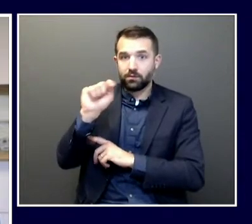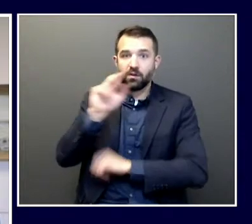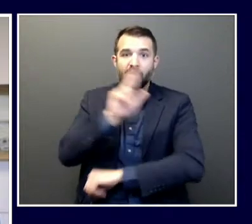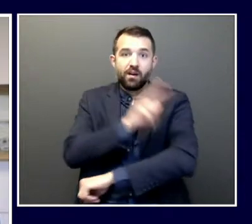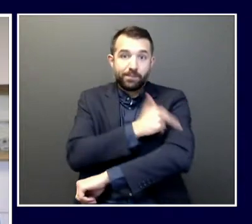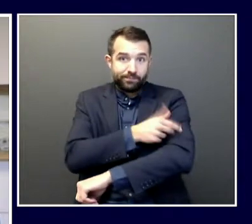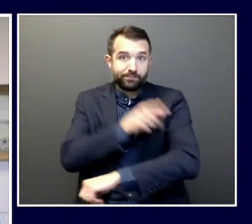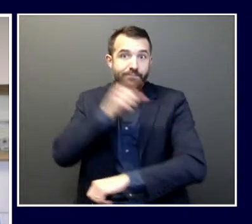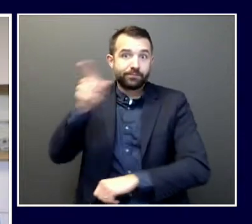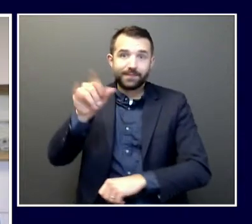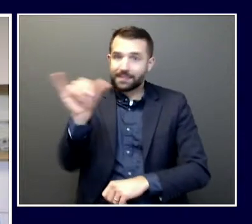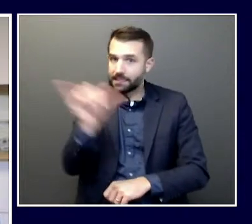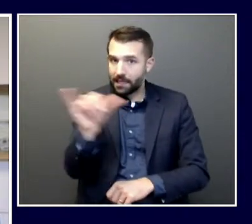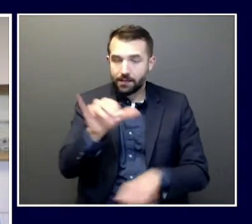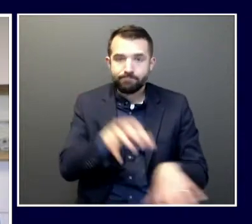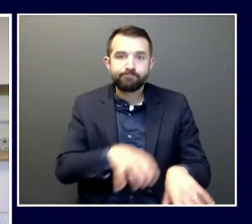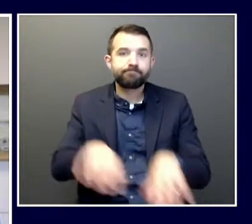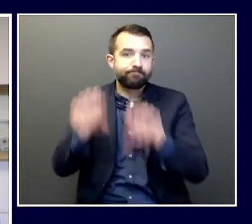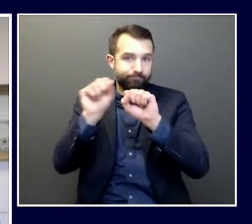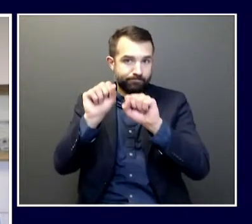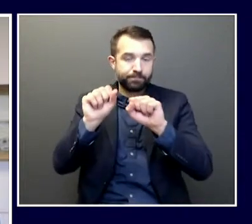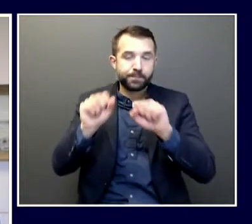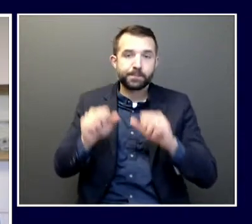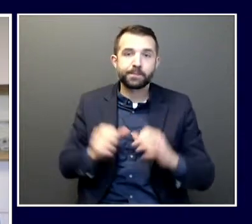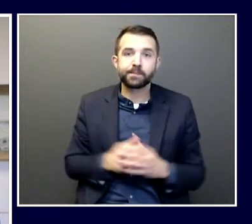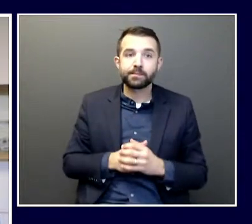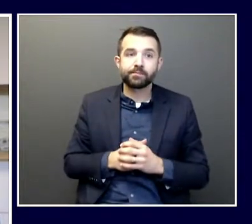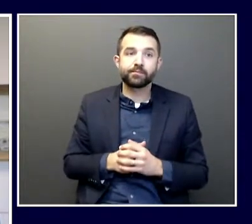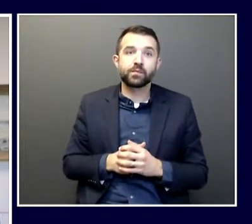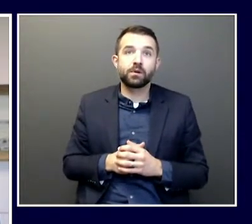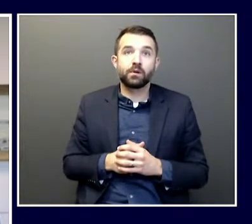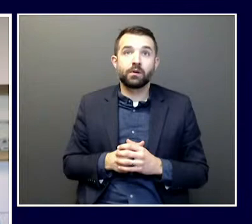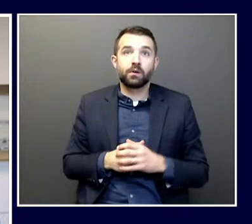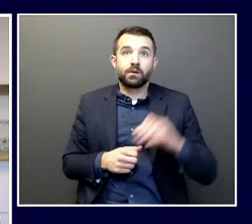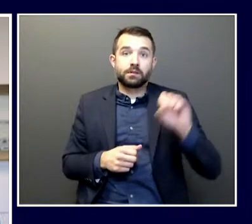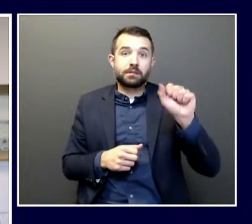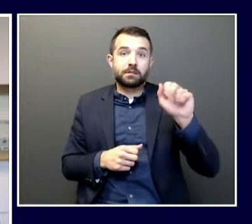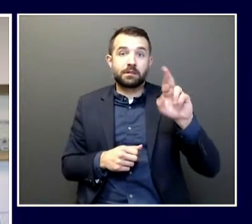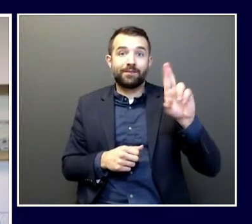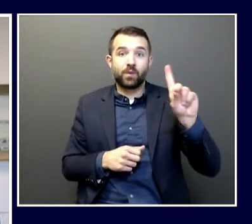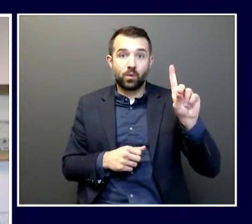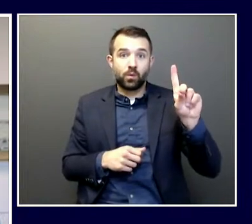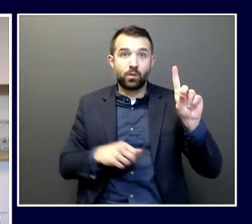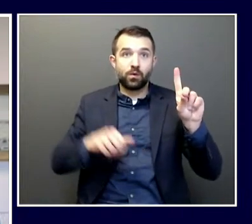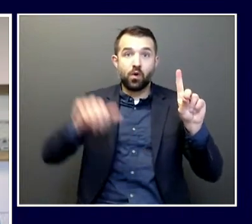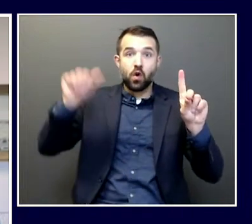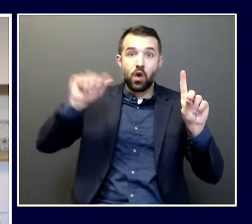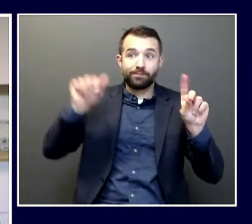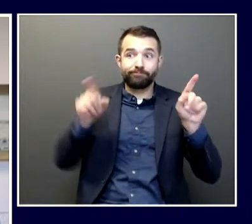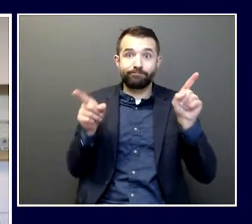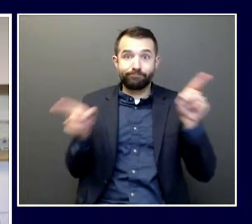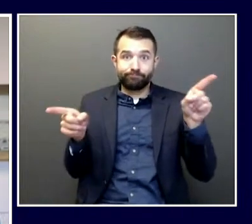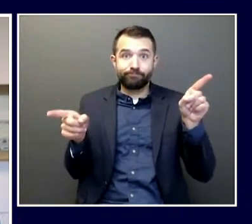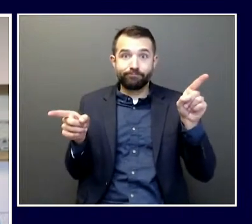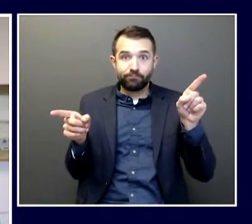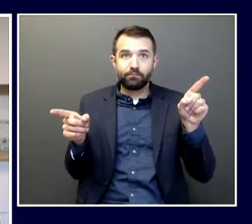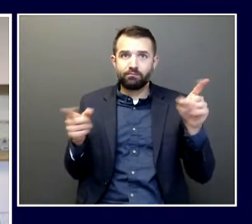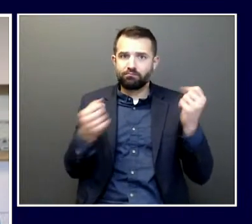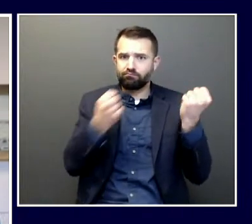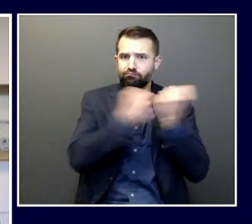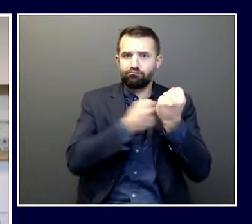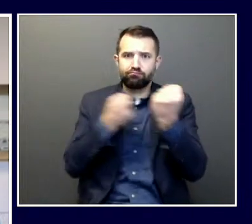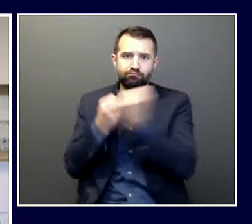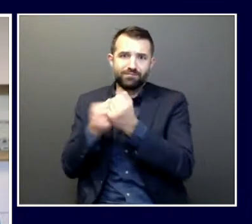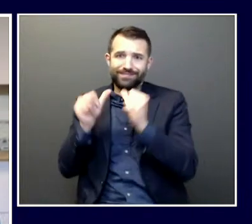sites, although the two that are open, we're continuing to support, what we've heard from parents is that their